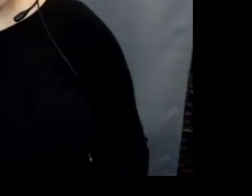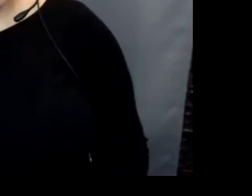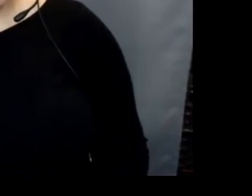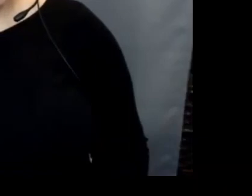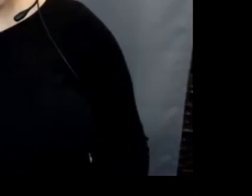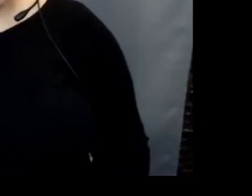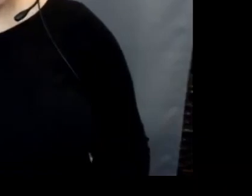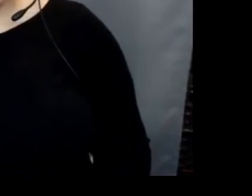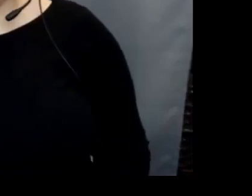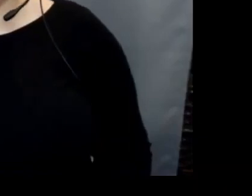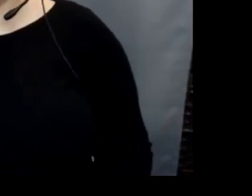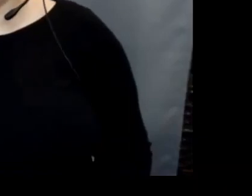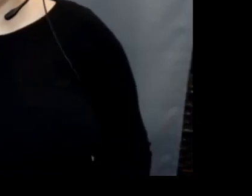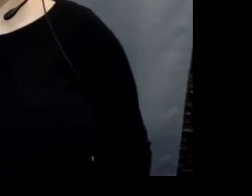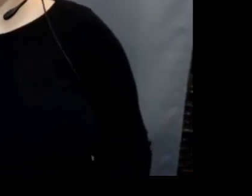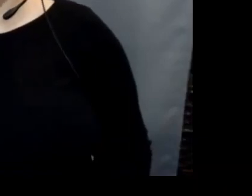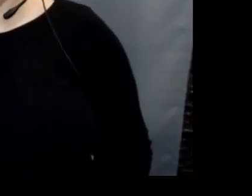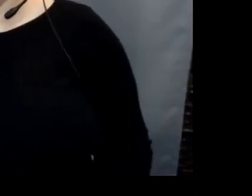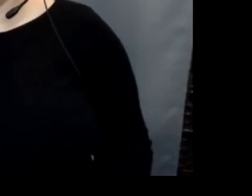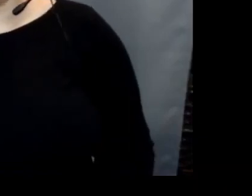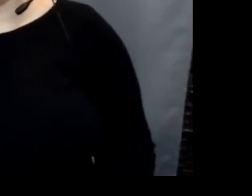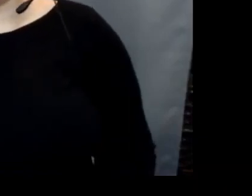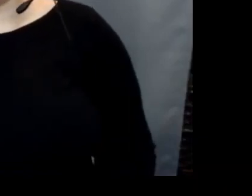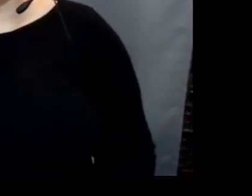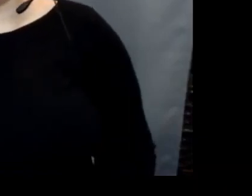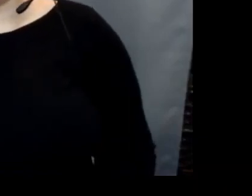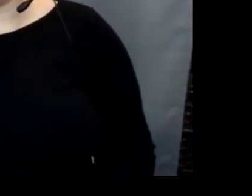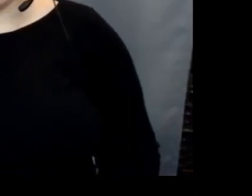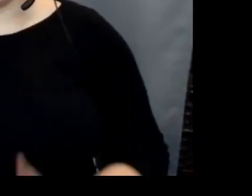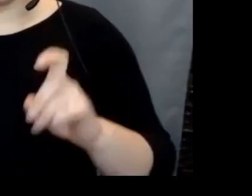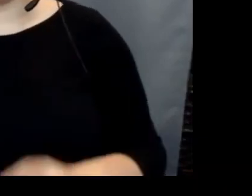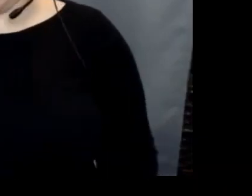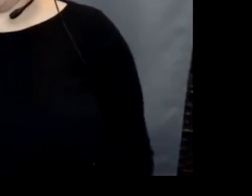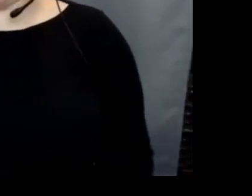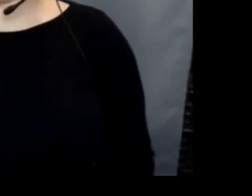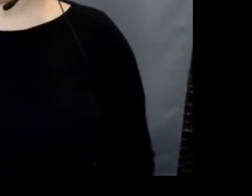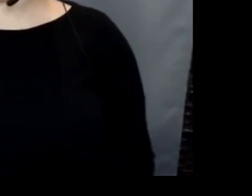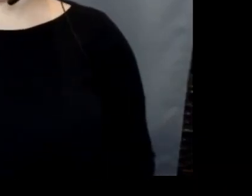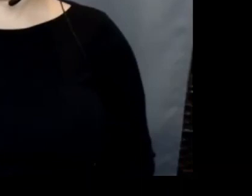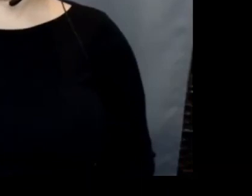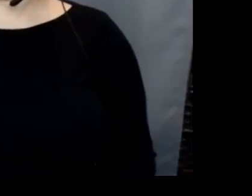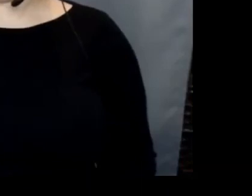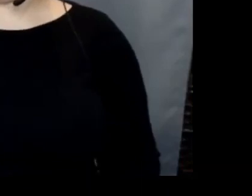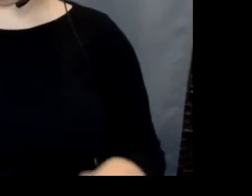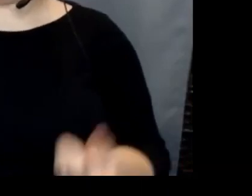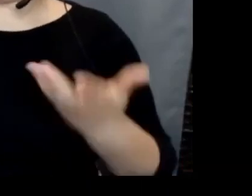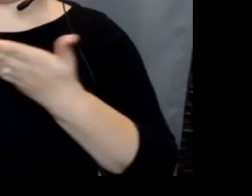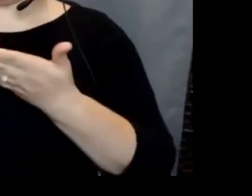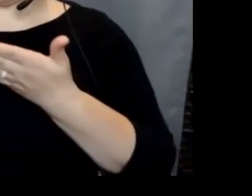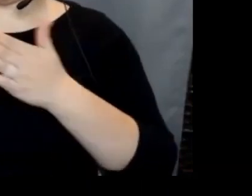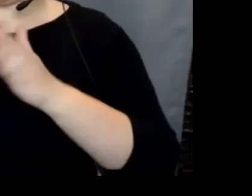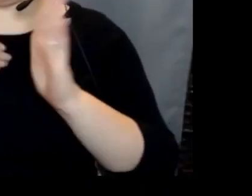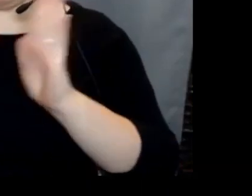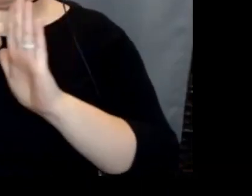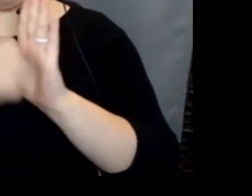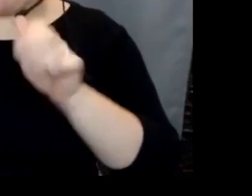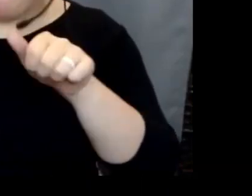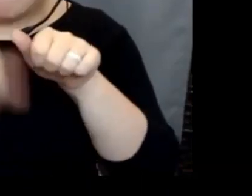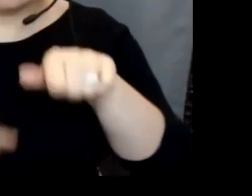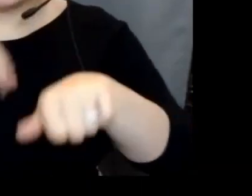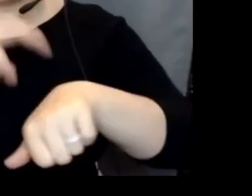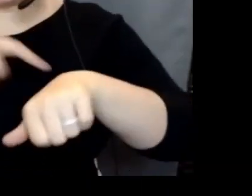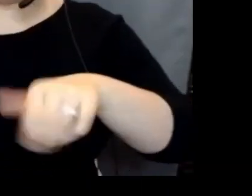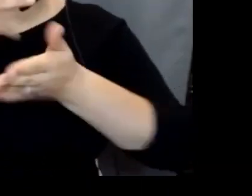Okay, and then we have another question. Do I have to tell SI how much money I have in my account every time I spend it?